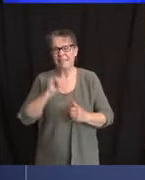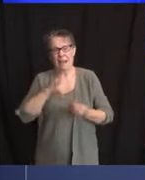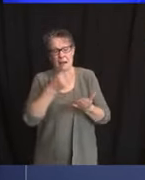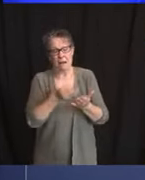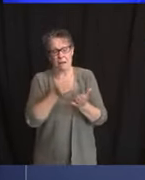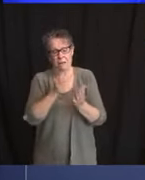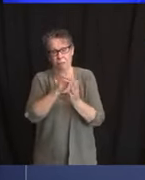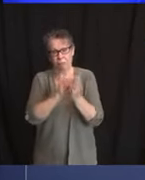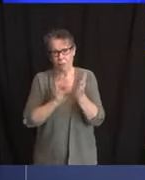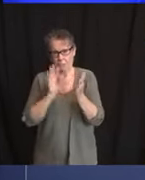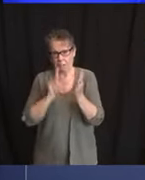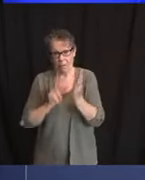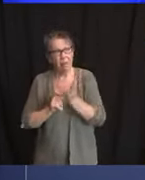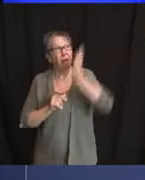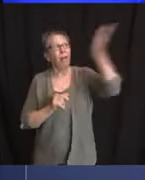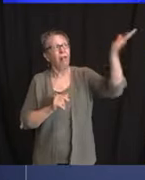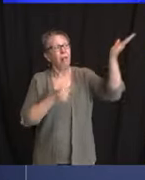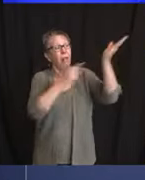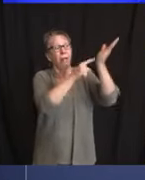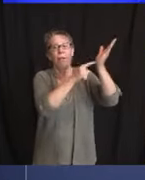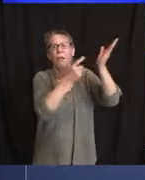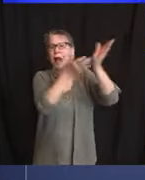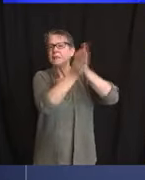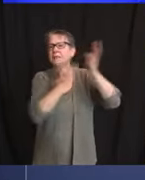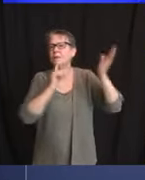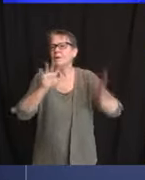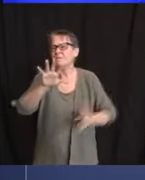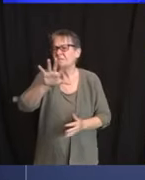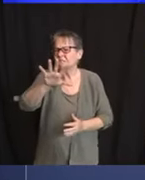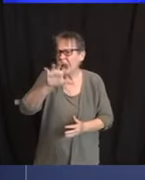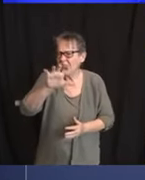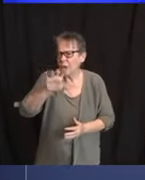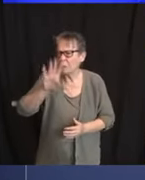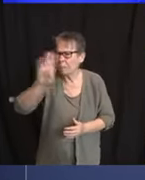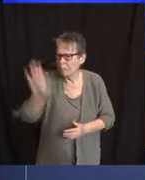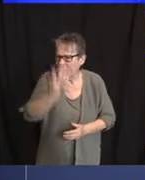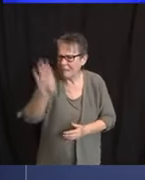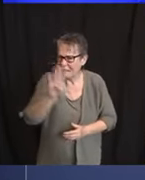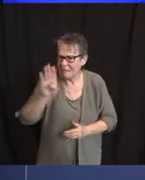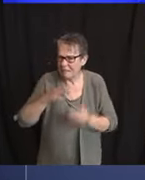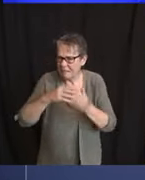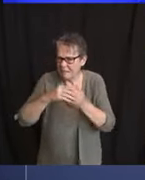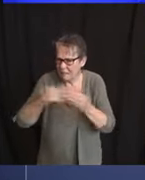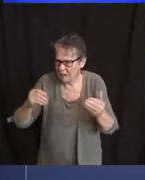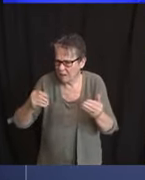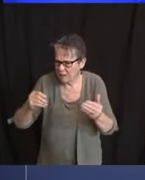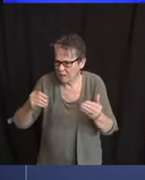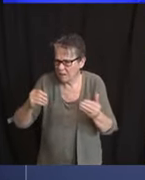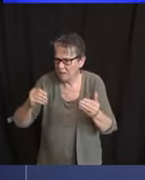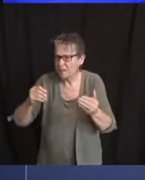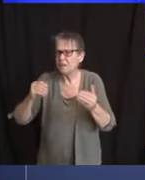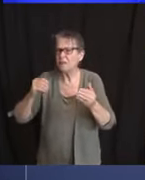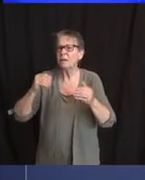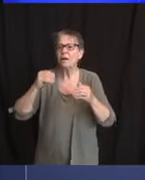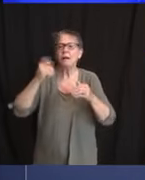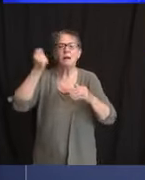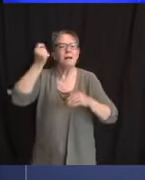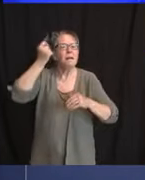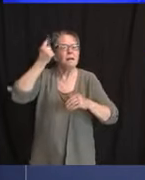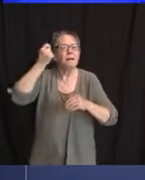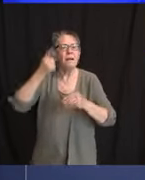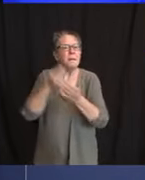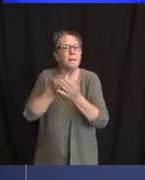need, based on COVID-19 infection rates and lost revenues due to the economic fallout. That's what Governor Murphy and